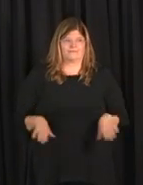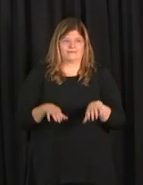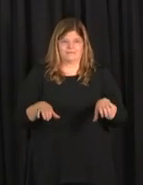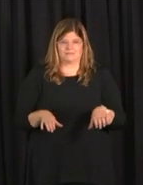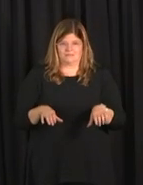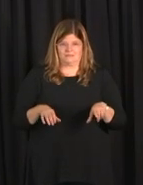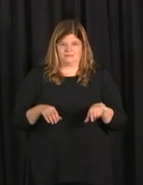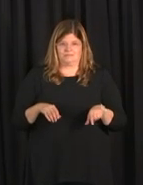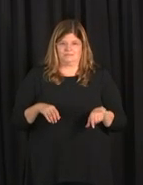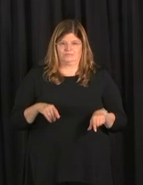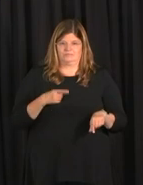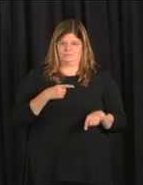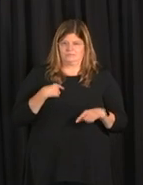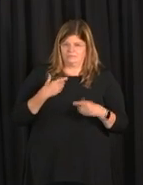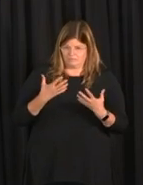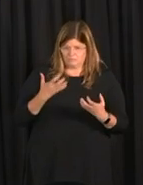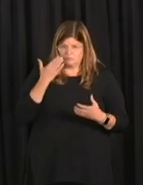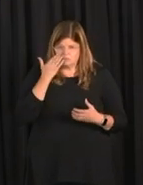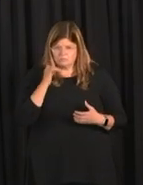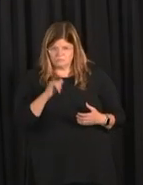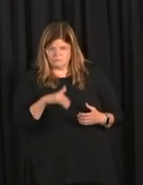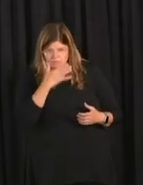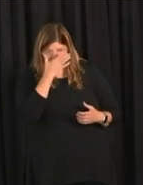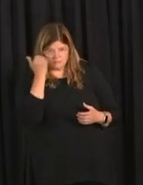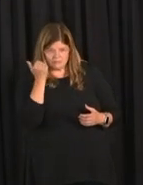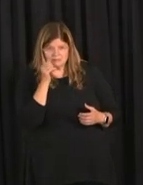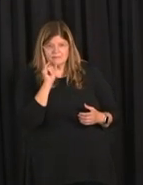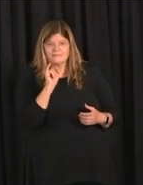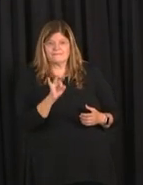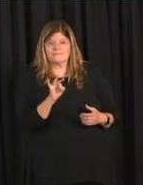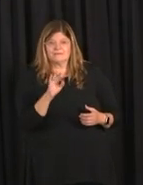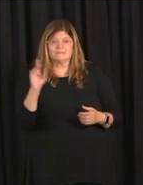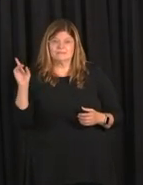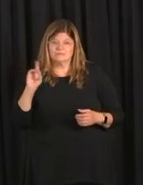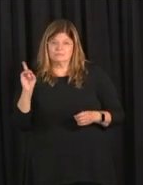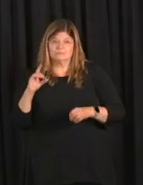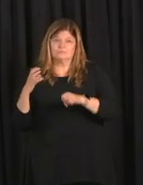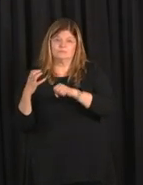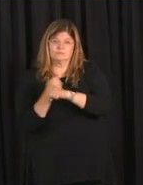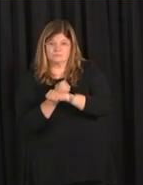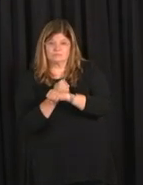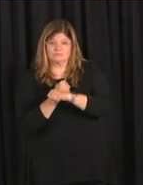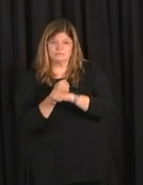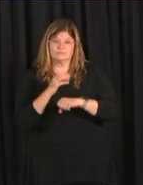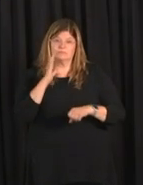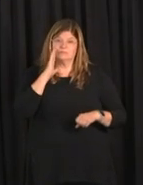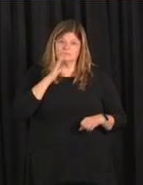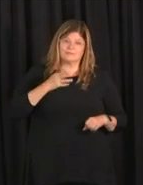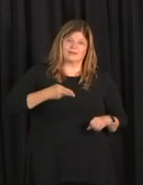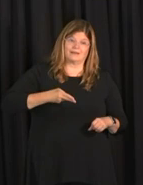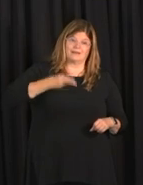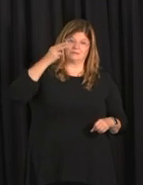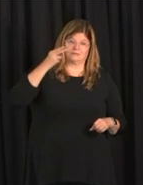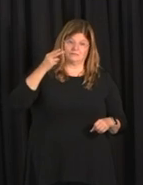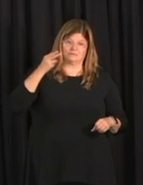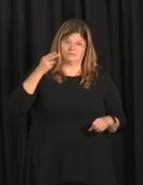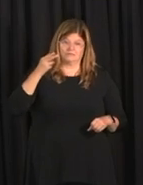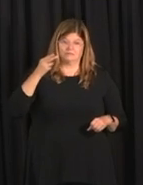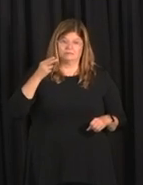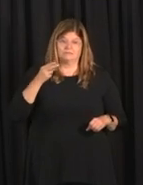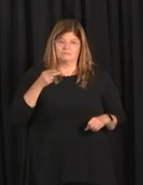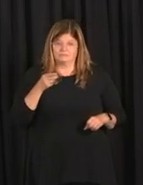I want to know that because if the Democrats should win, that will be a historic